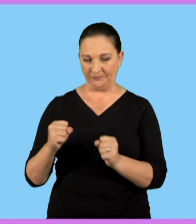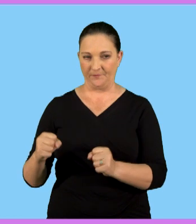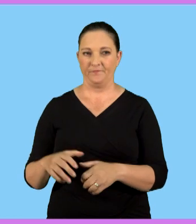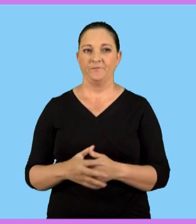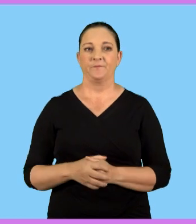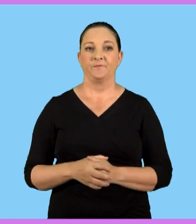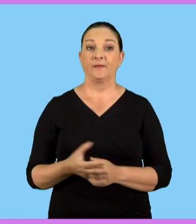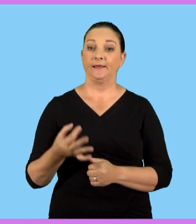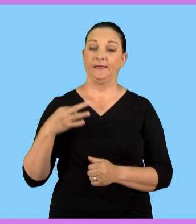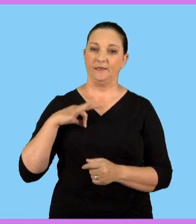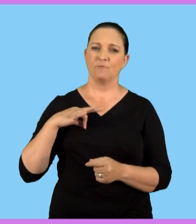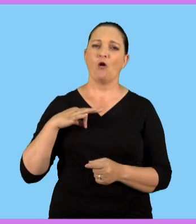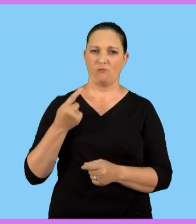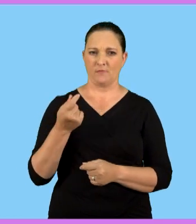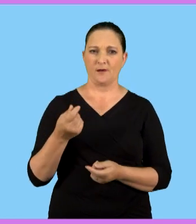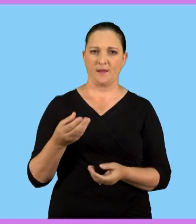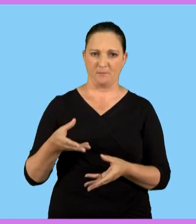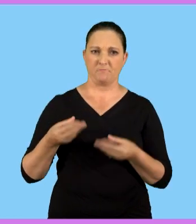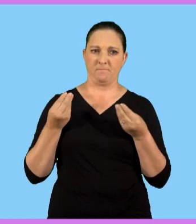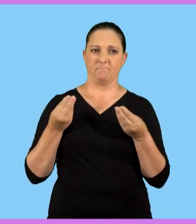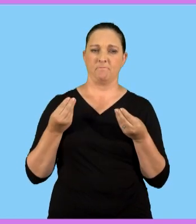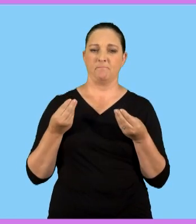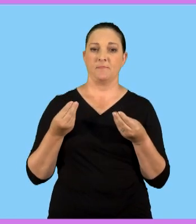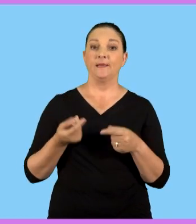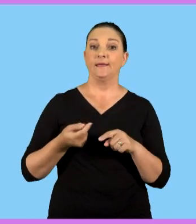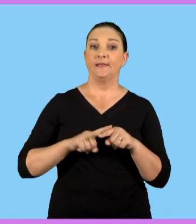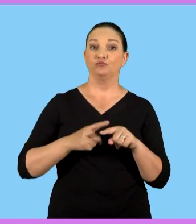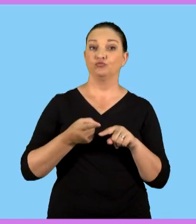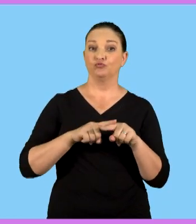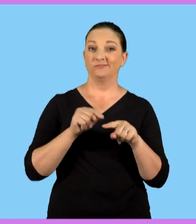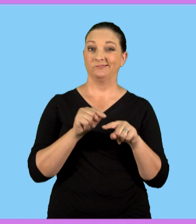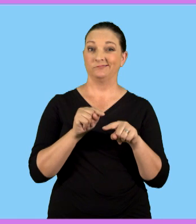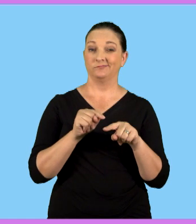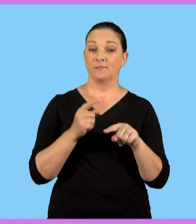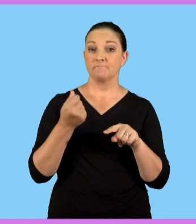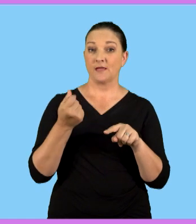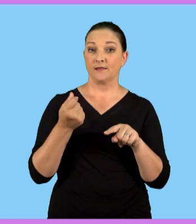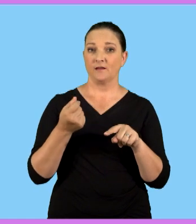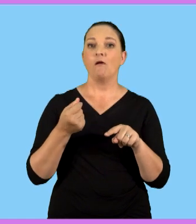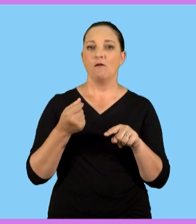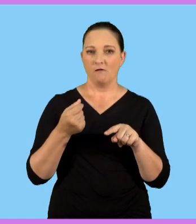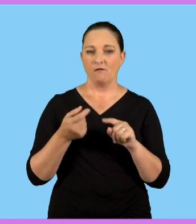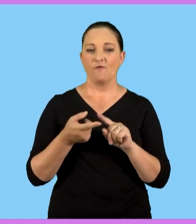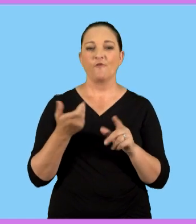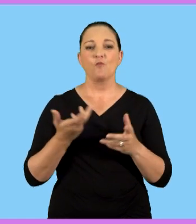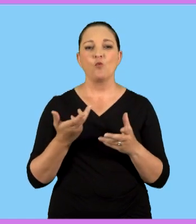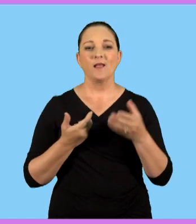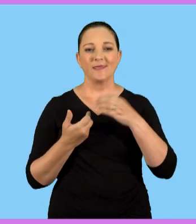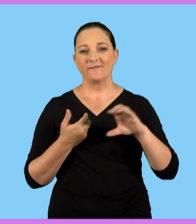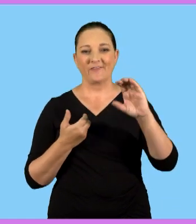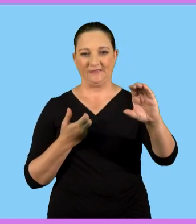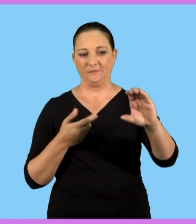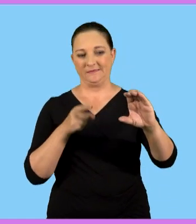Income, money received. Interest. Interest is money that is gained from an